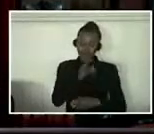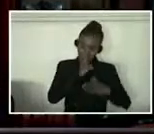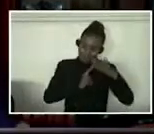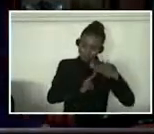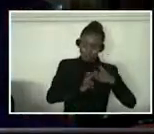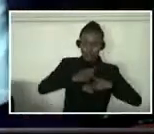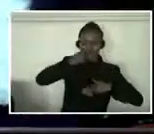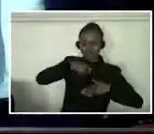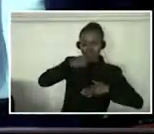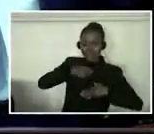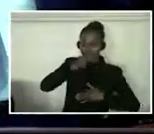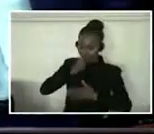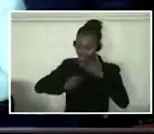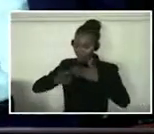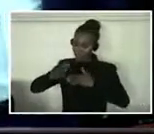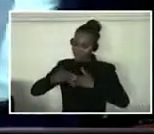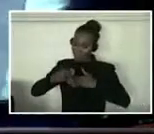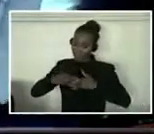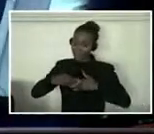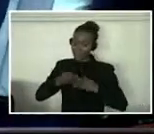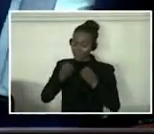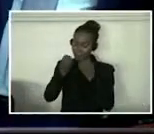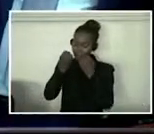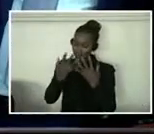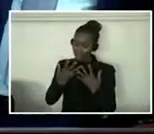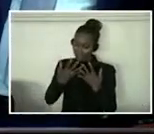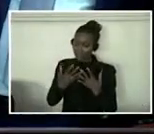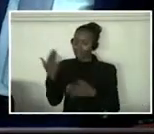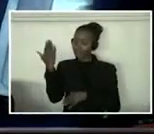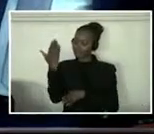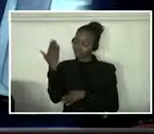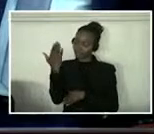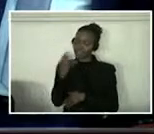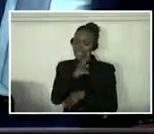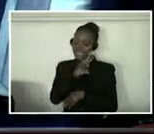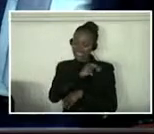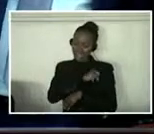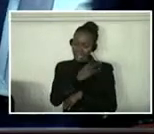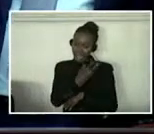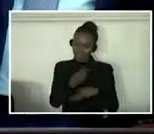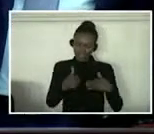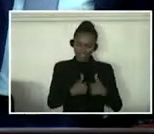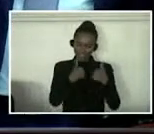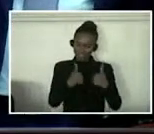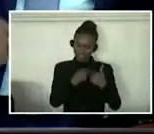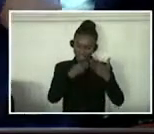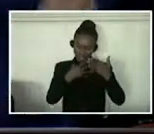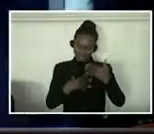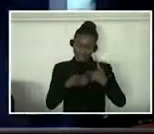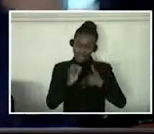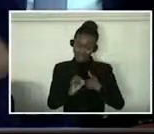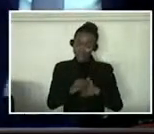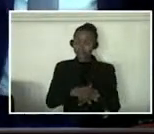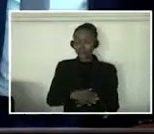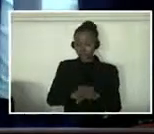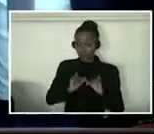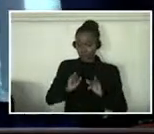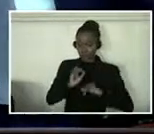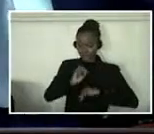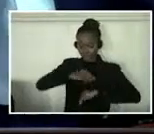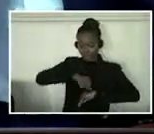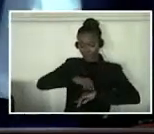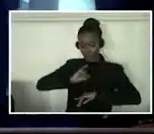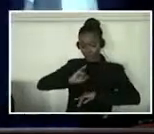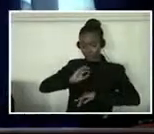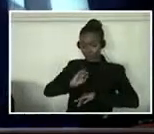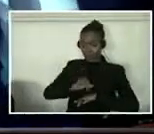time when the ksn department of health has several challenges it it must face call it 19 which is now showing an increase as